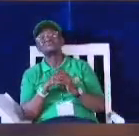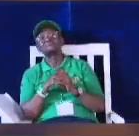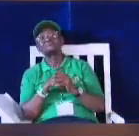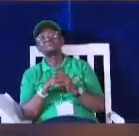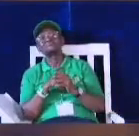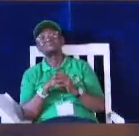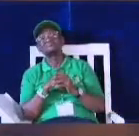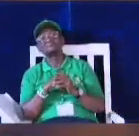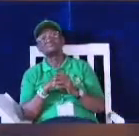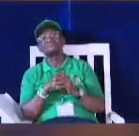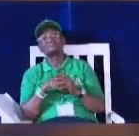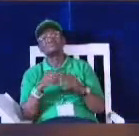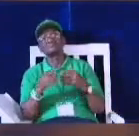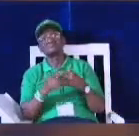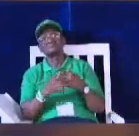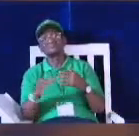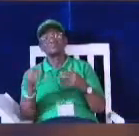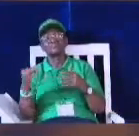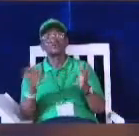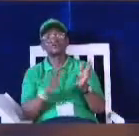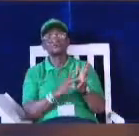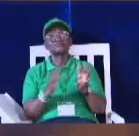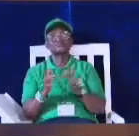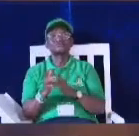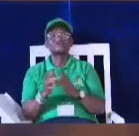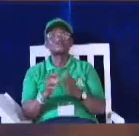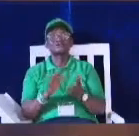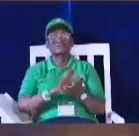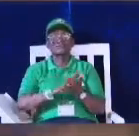The blood of Jesus cleanses from all sins.